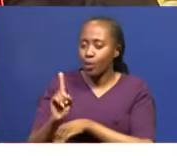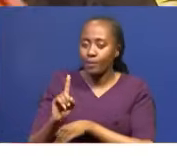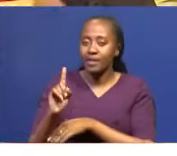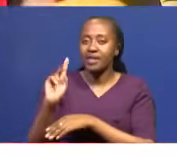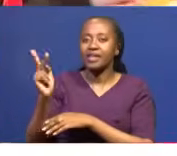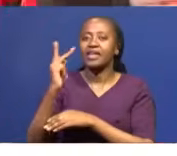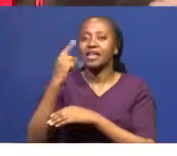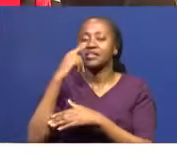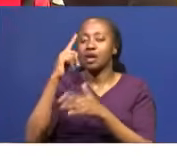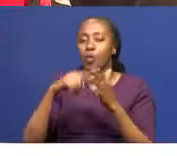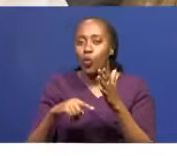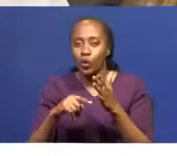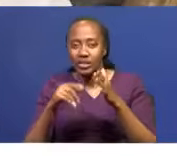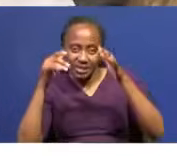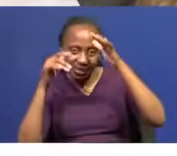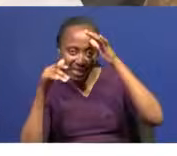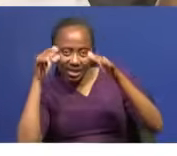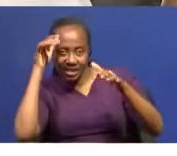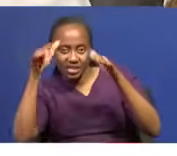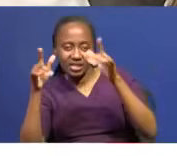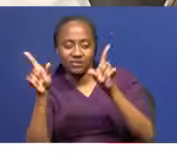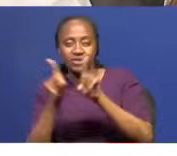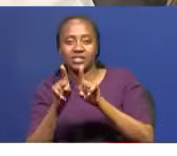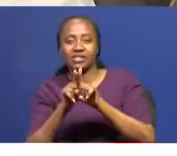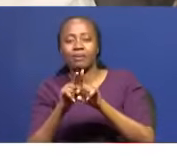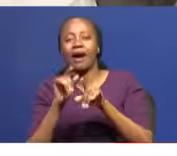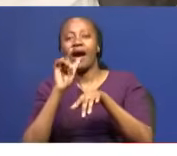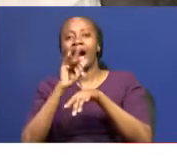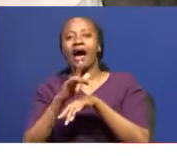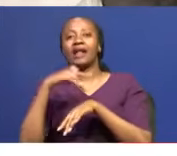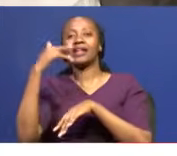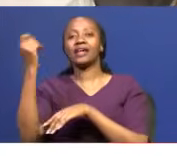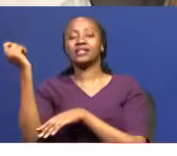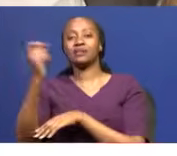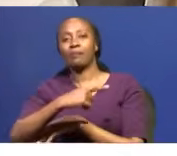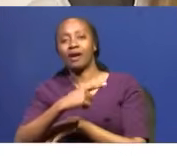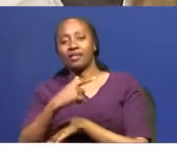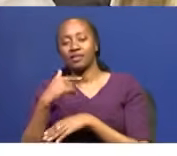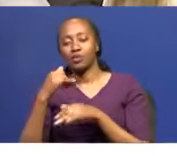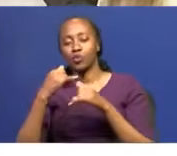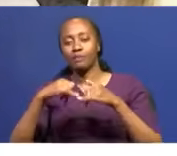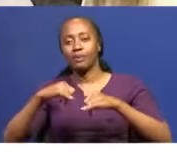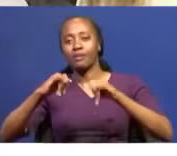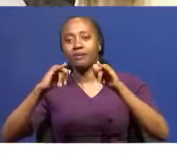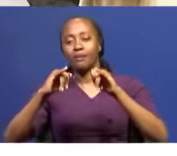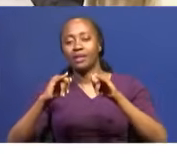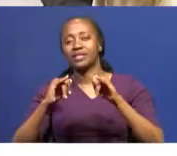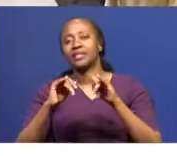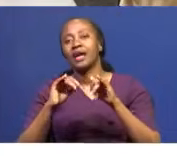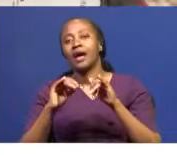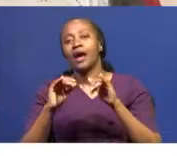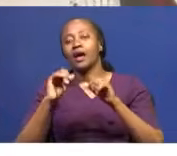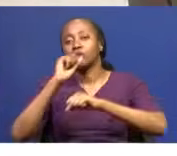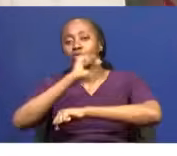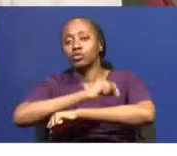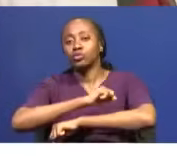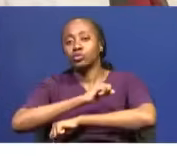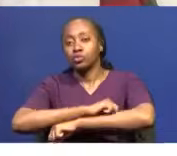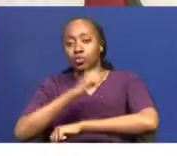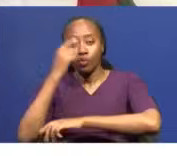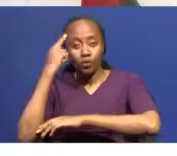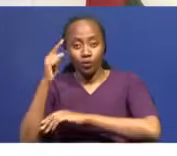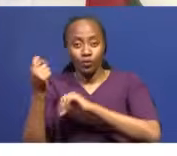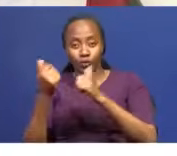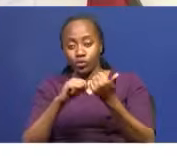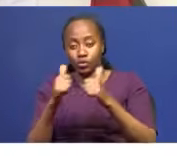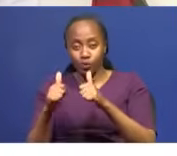that the initiative will be rolled out from early next month and will be implemented by the Kenya Academy of Sports in collaboration with the